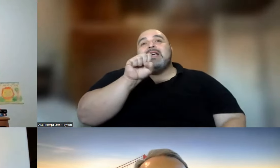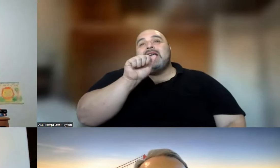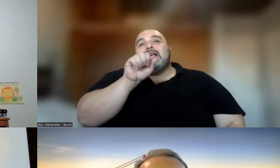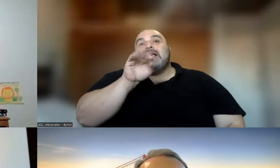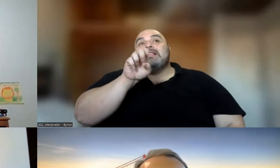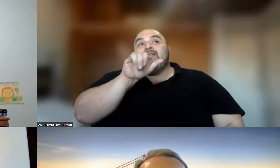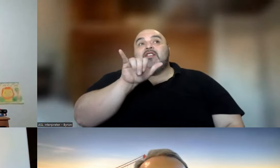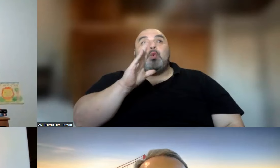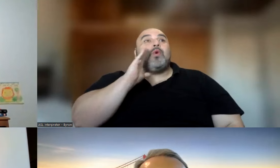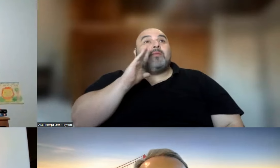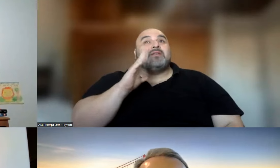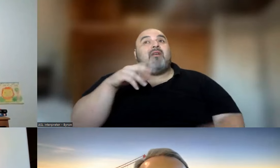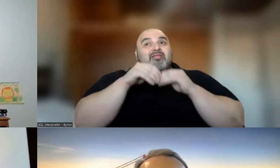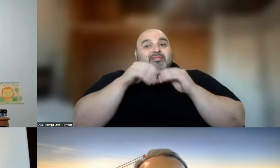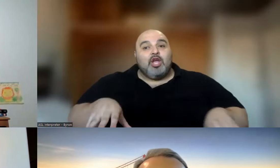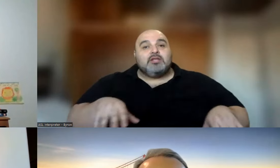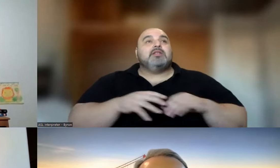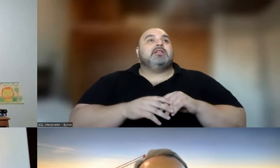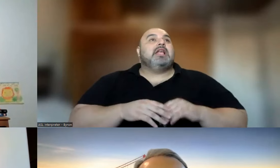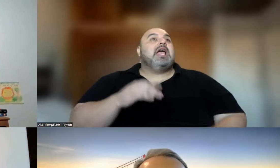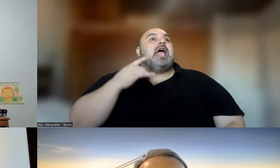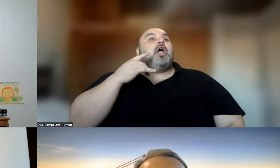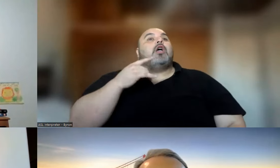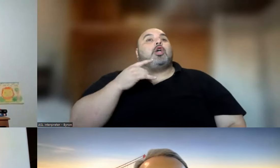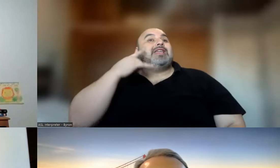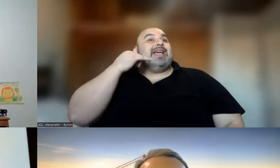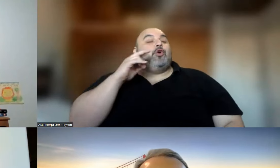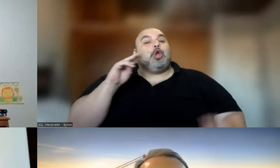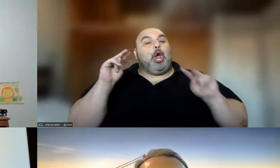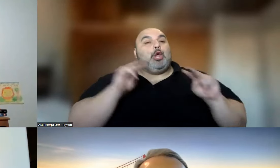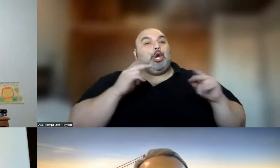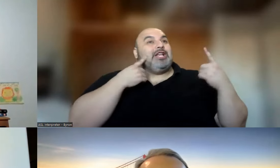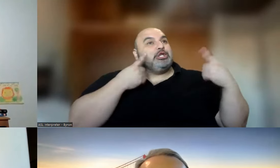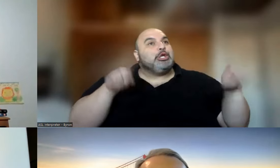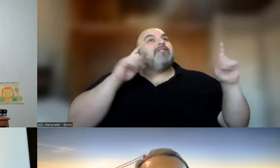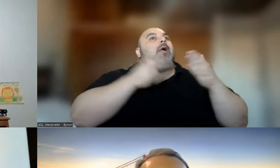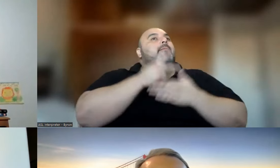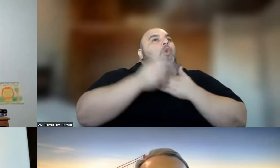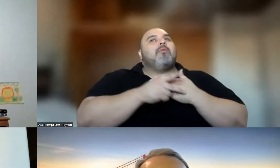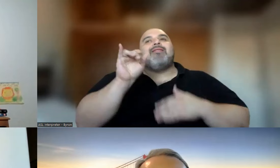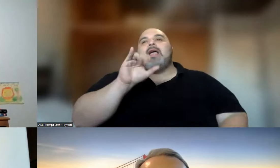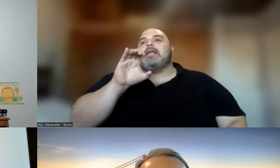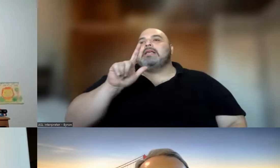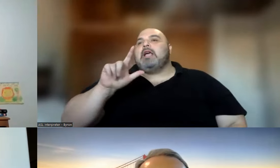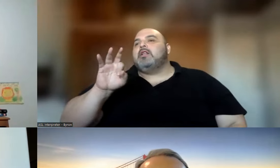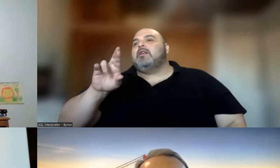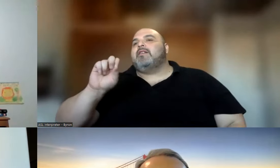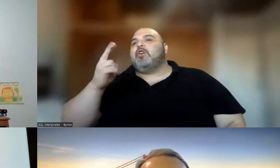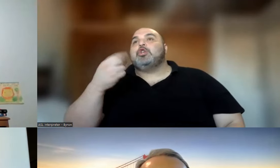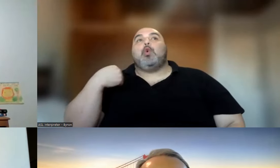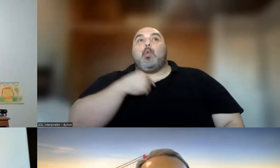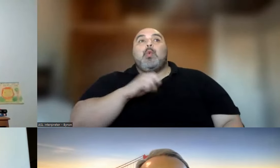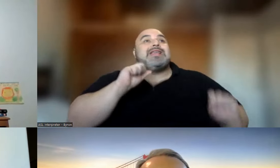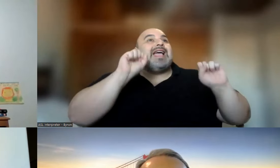real losses, right? California, when I look at our achievements in like programs like CalFresh, where we've been able